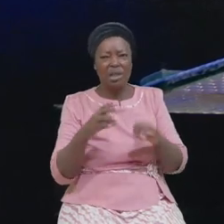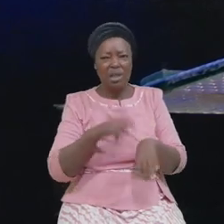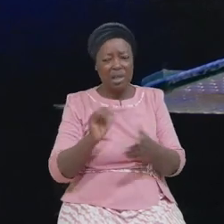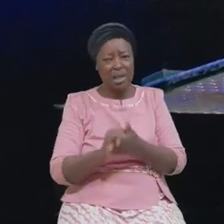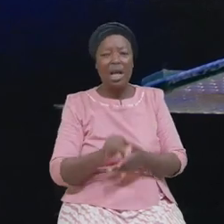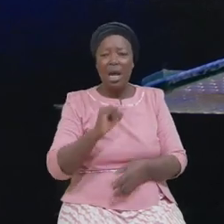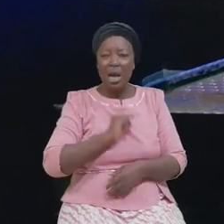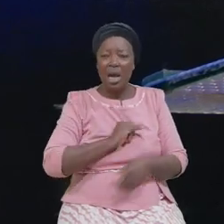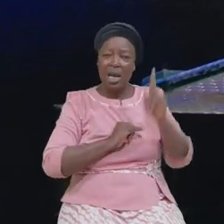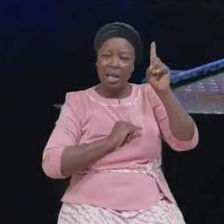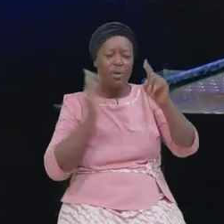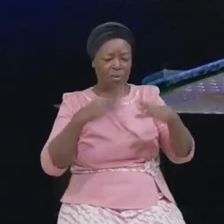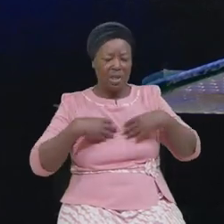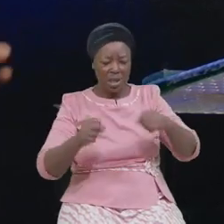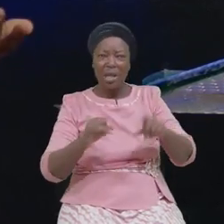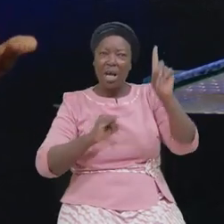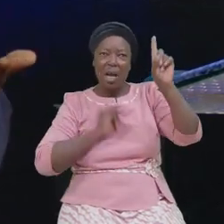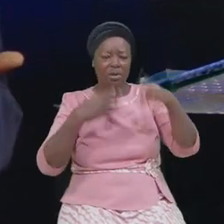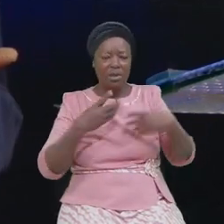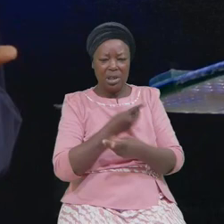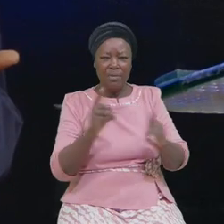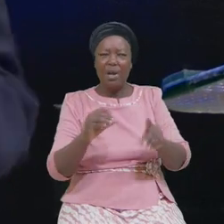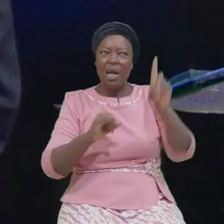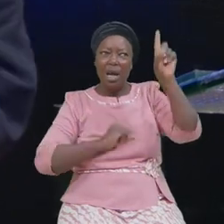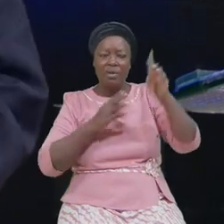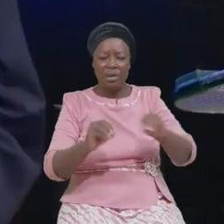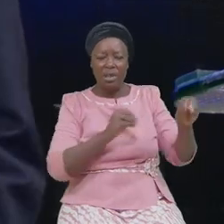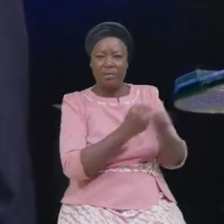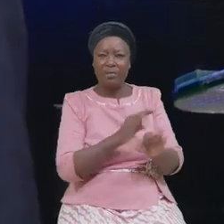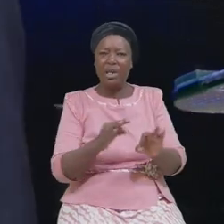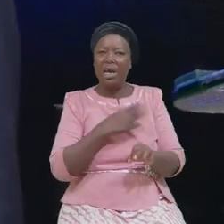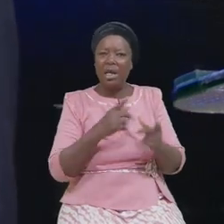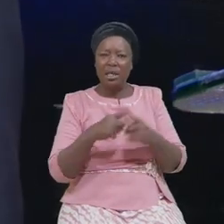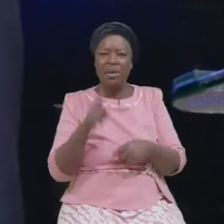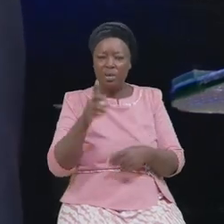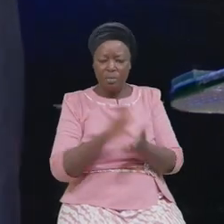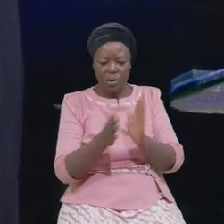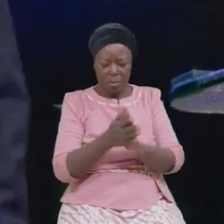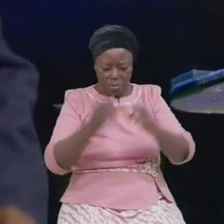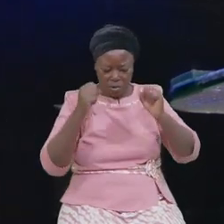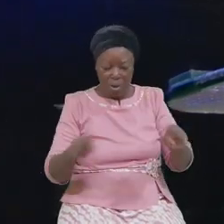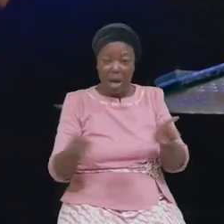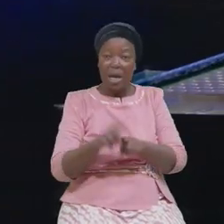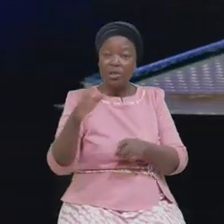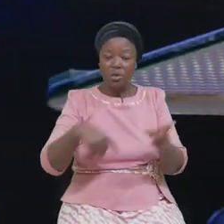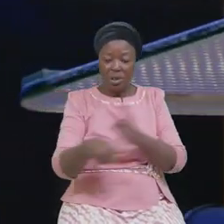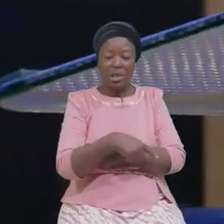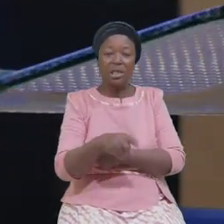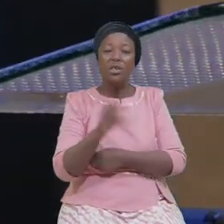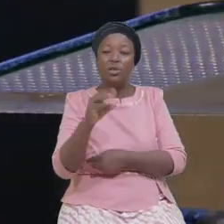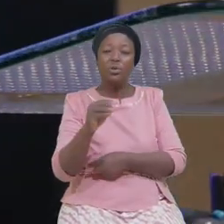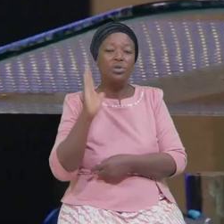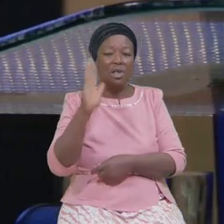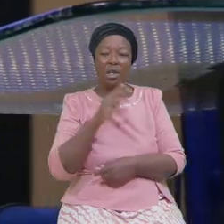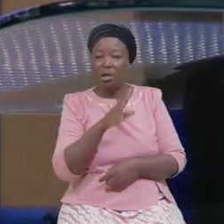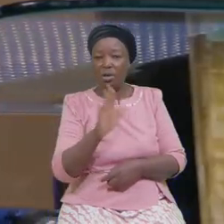will deliver. I will set free or make you strong. As your days, so shall your strength be. And as